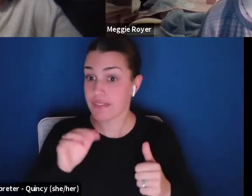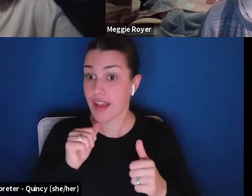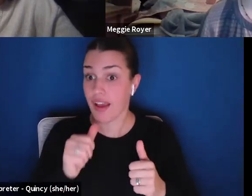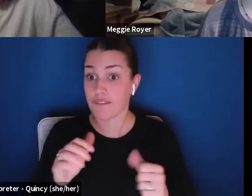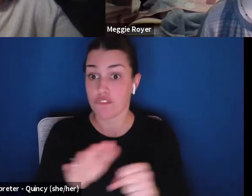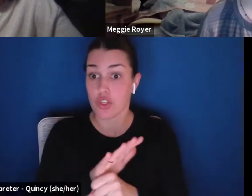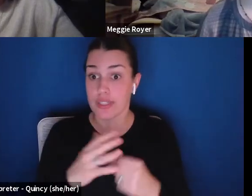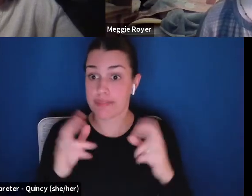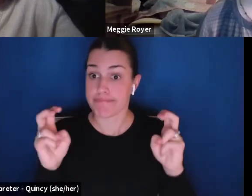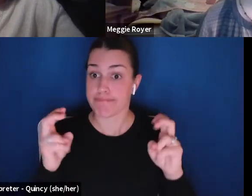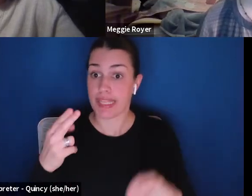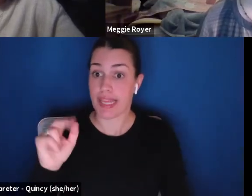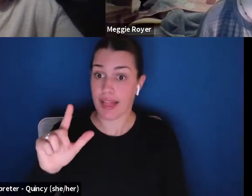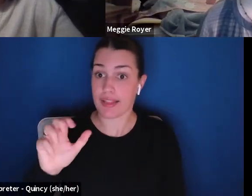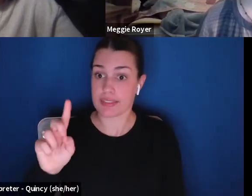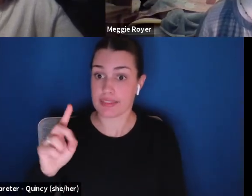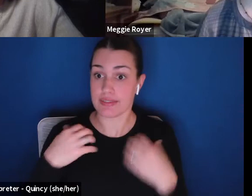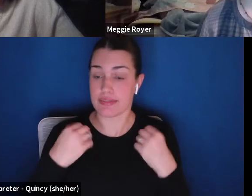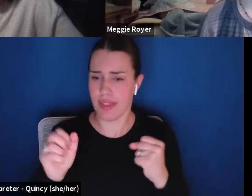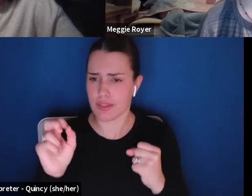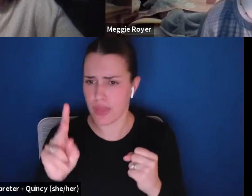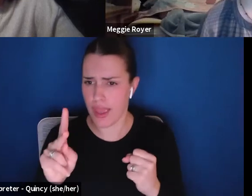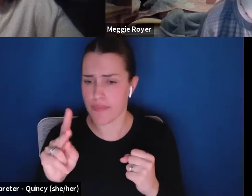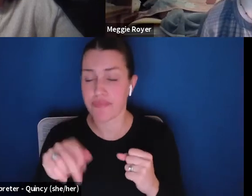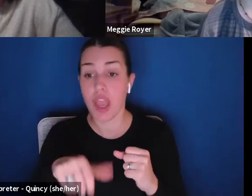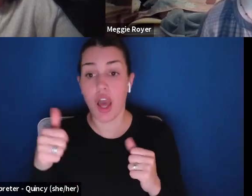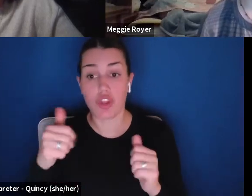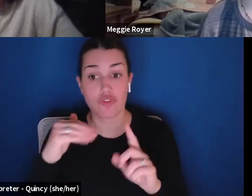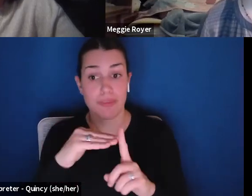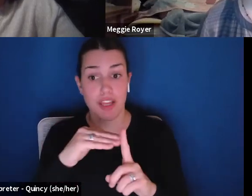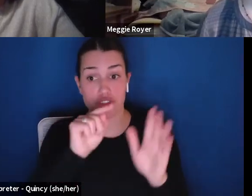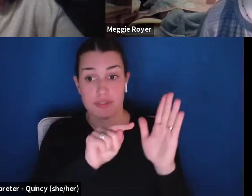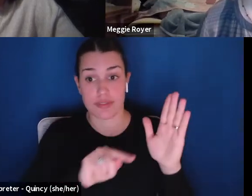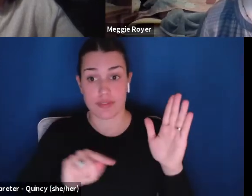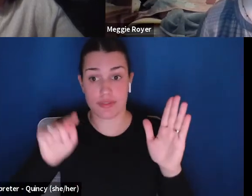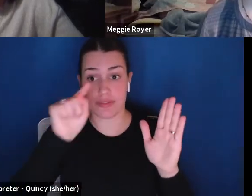healed. Other reminders on these graphics are